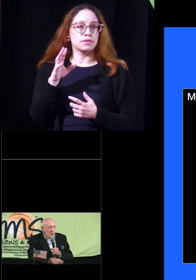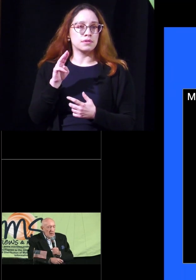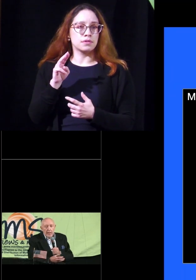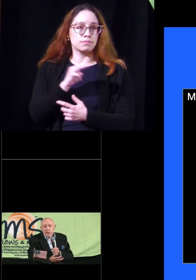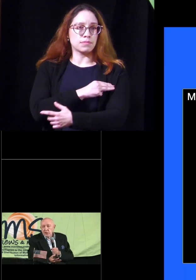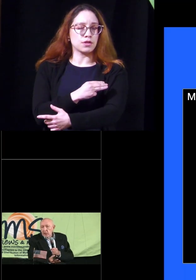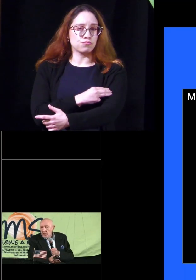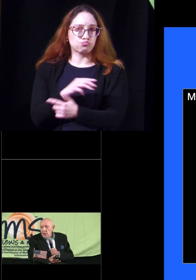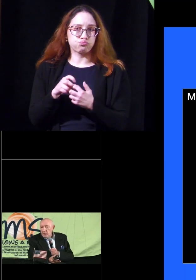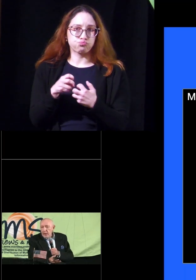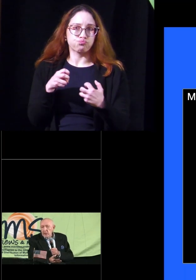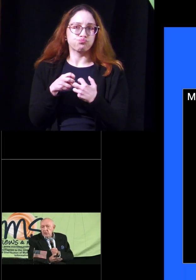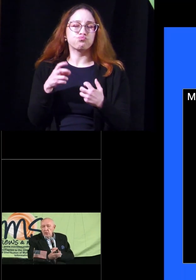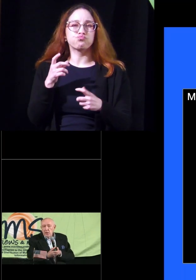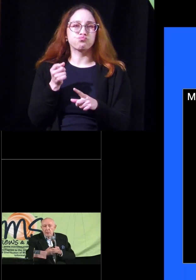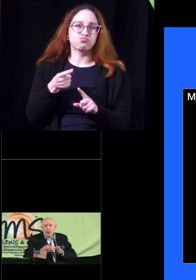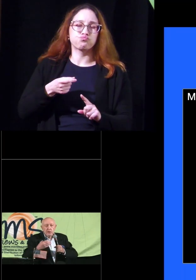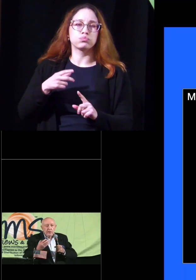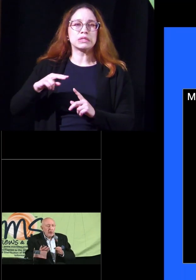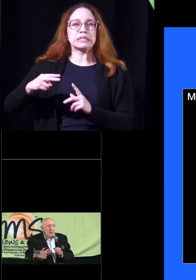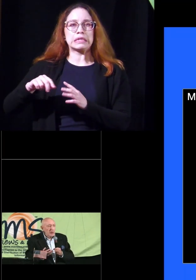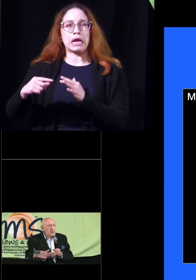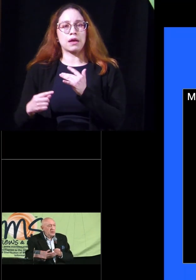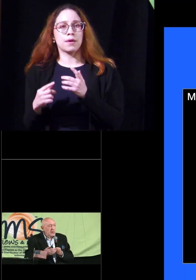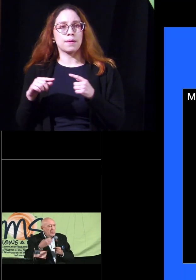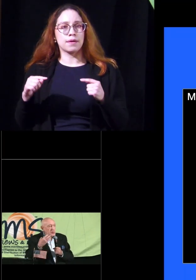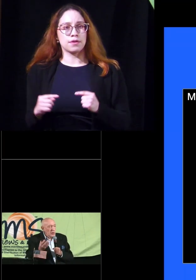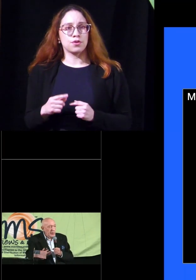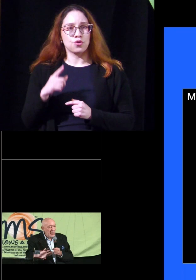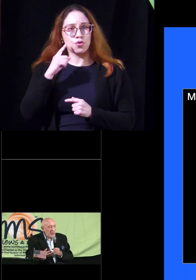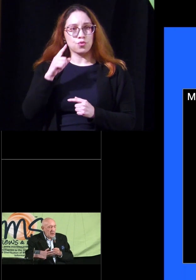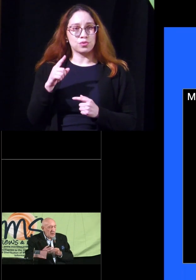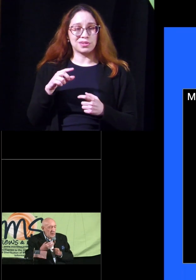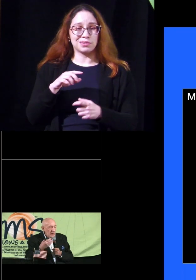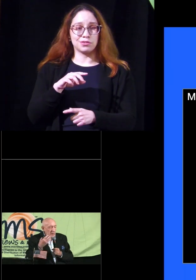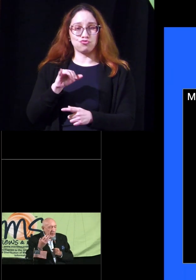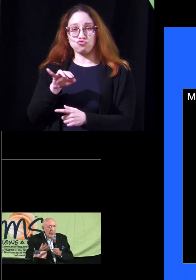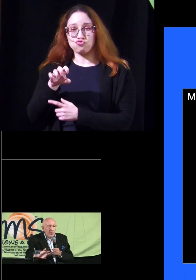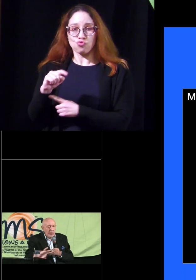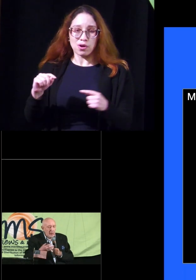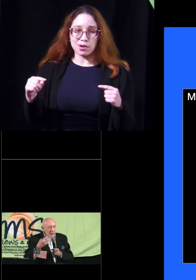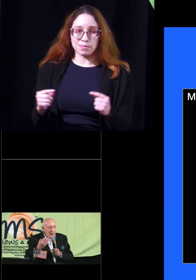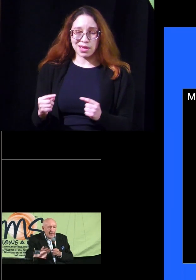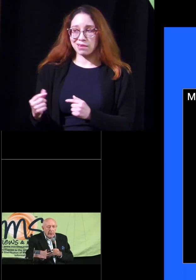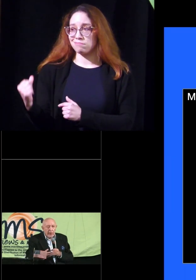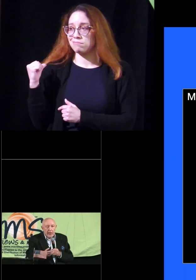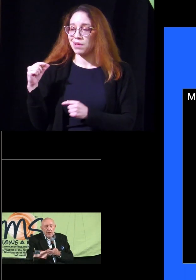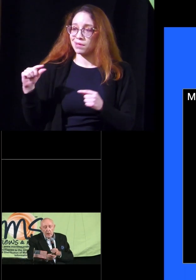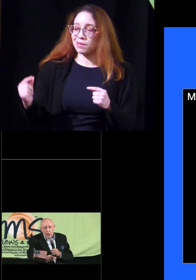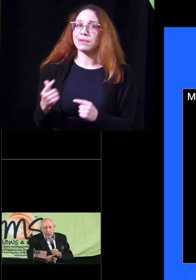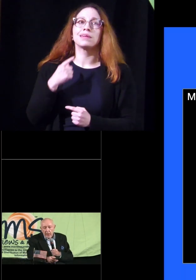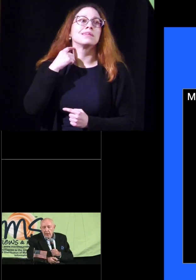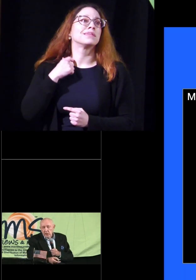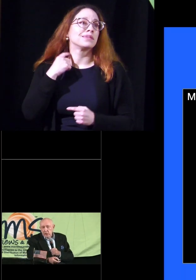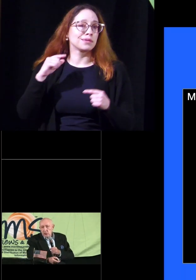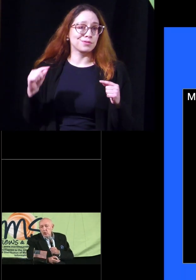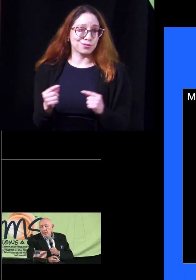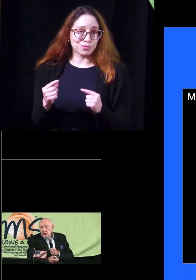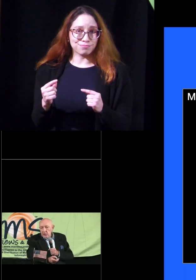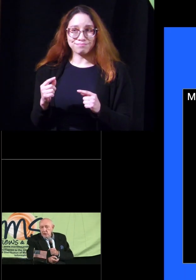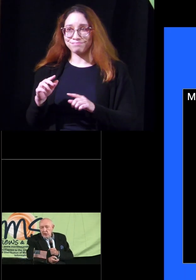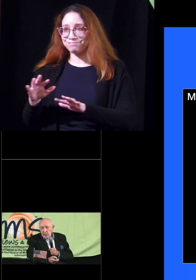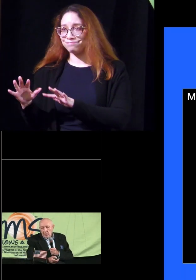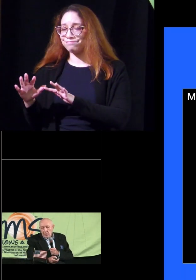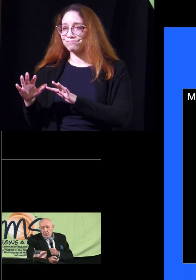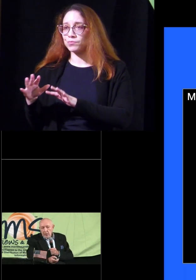spasms, and secondary pains. Because you've got MS, you get joint pain, you get back pain, you get neck pain, you get headaches. Those are